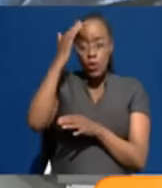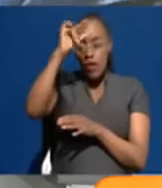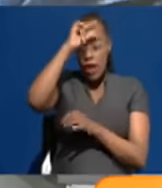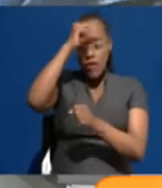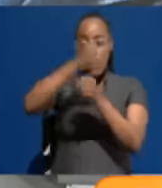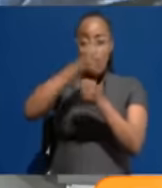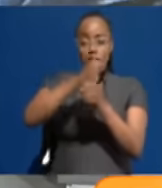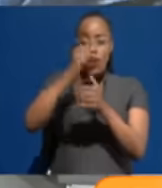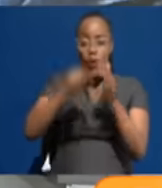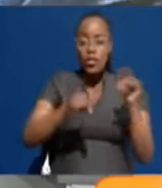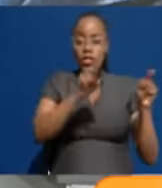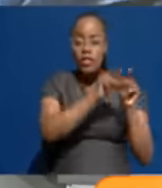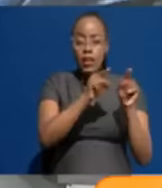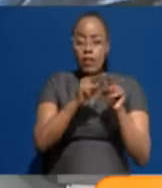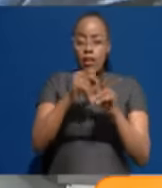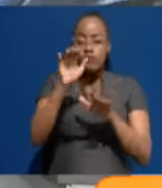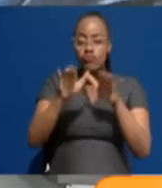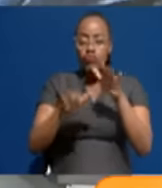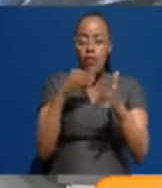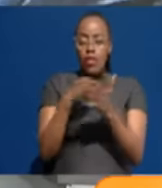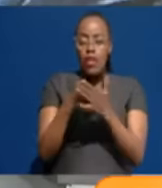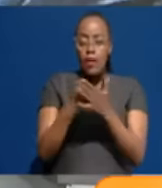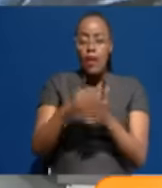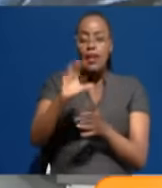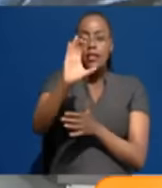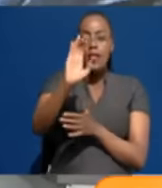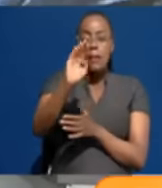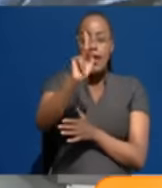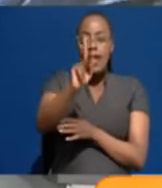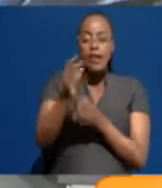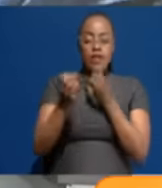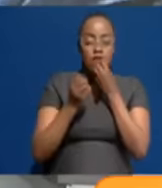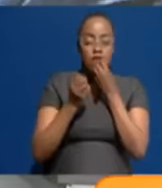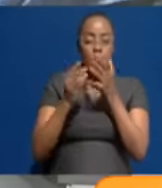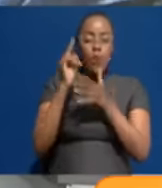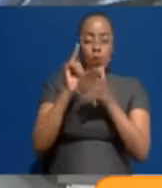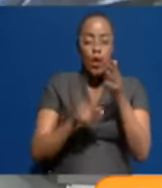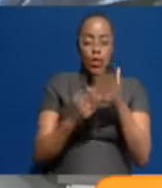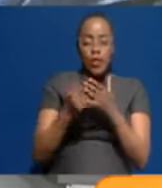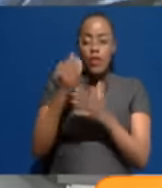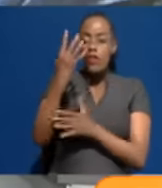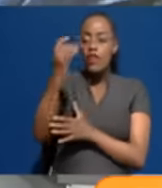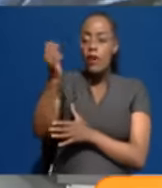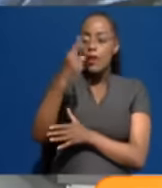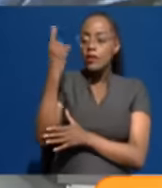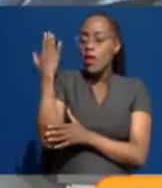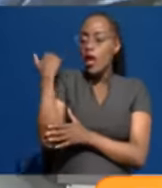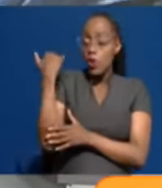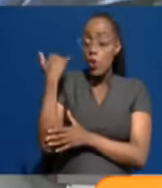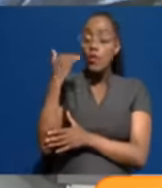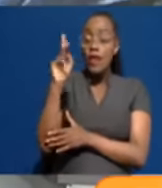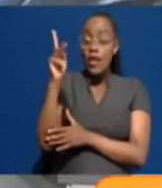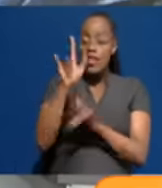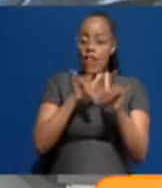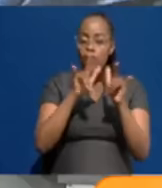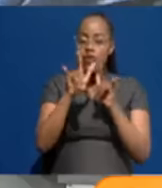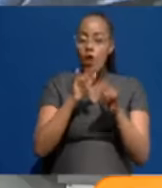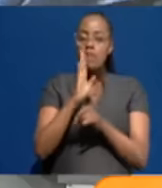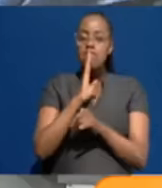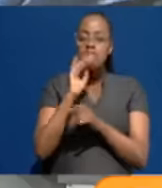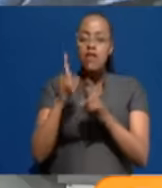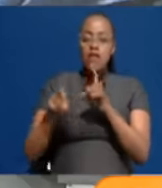doing to stabilize the currency after the CBK governor revealed that in the past 4 months, Kenya's foreign debt had risen